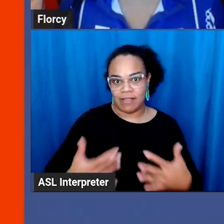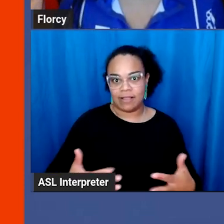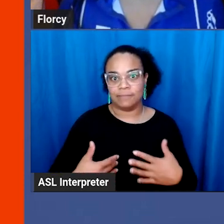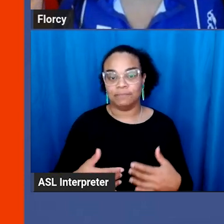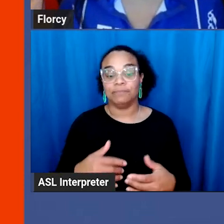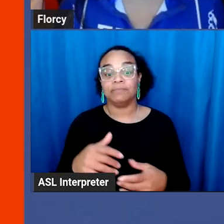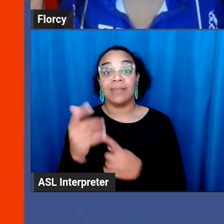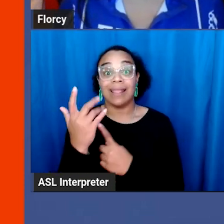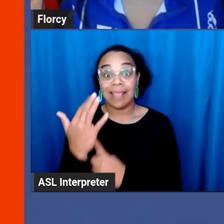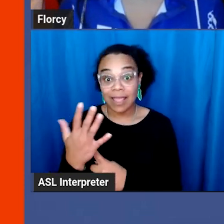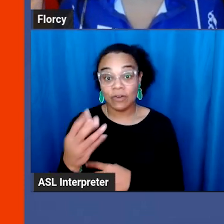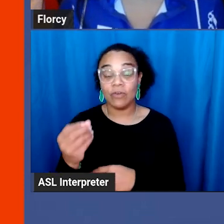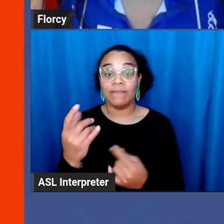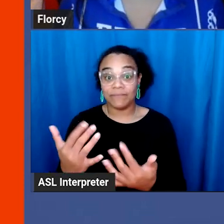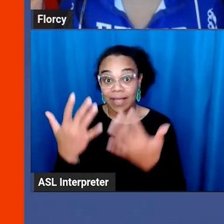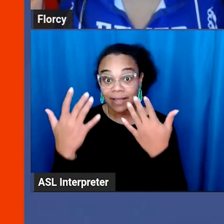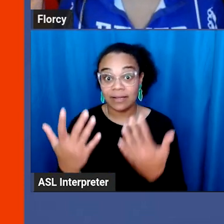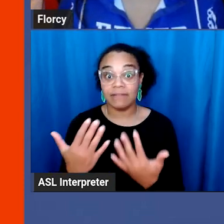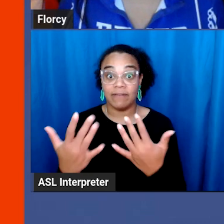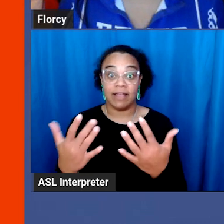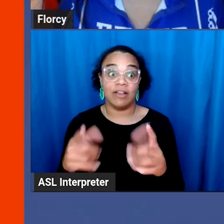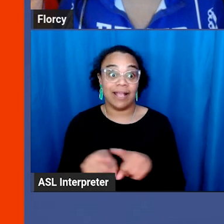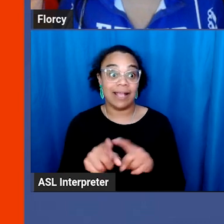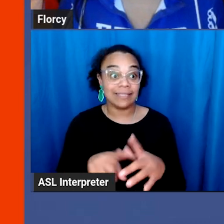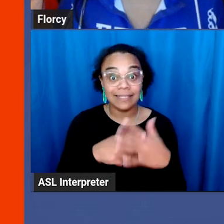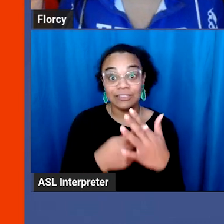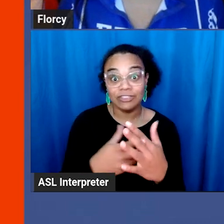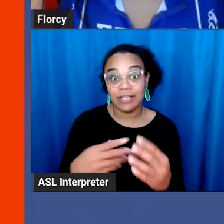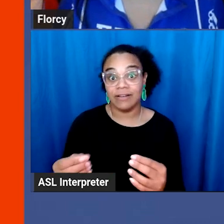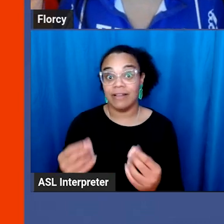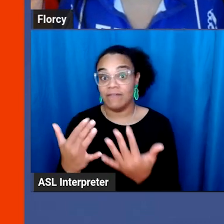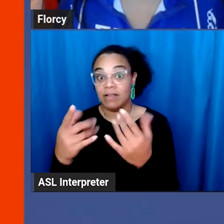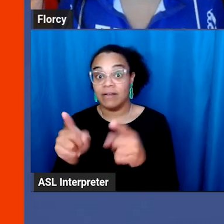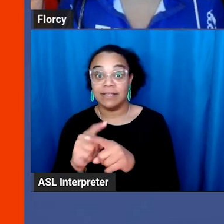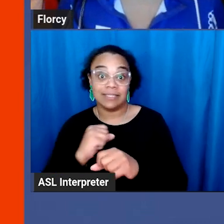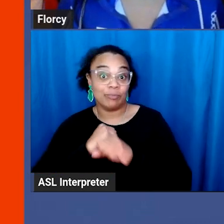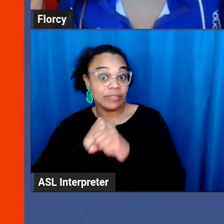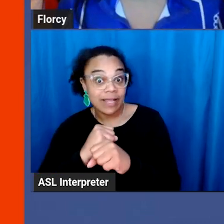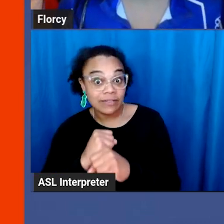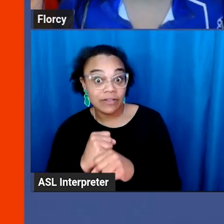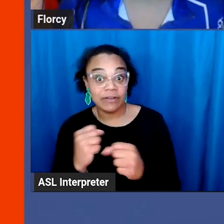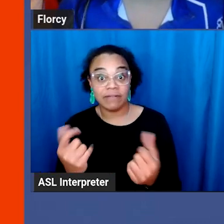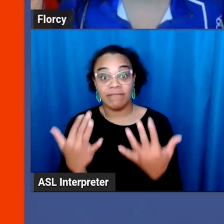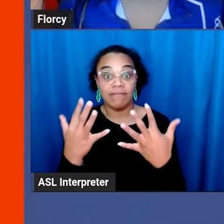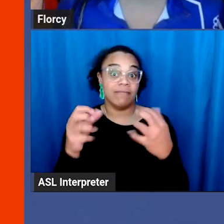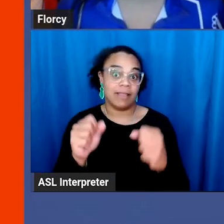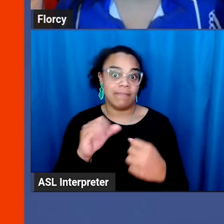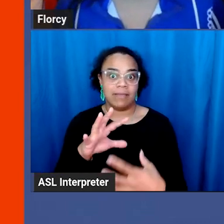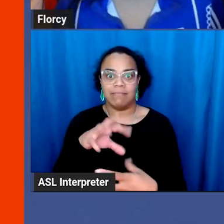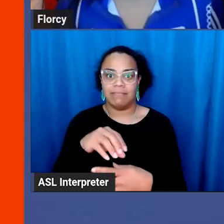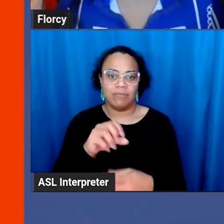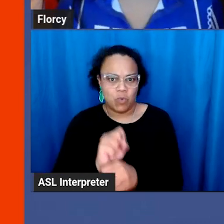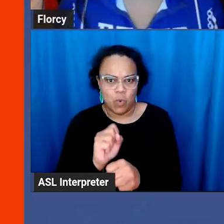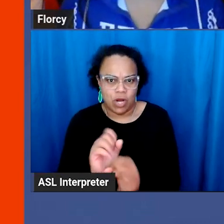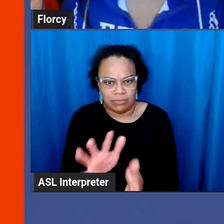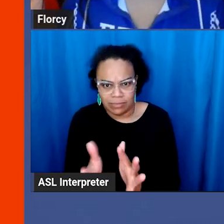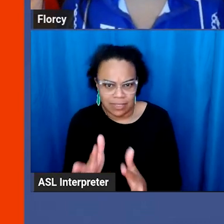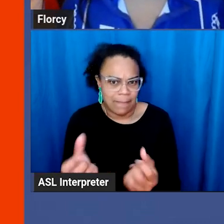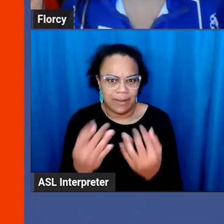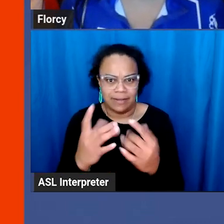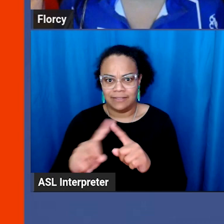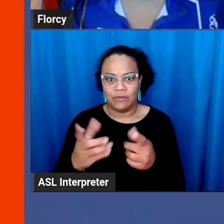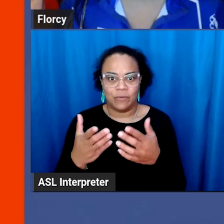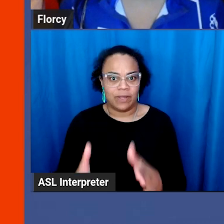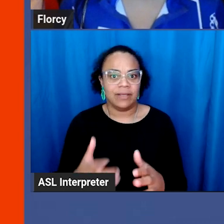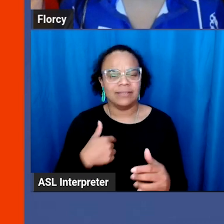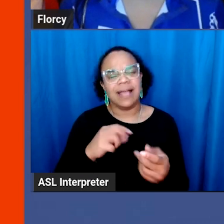is an initiator, fire is a protector, fire is can be worked in many different ways. And by that I mean mostly